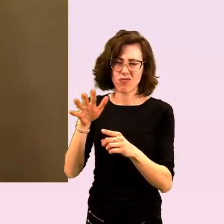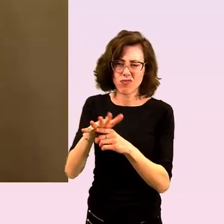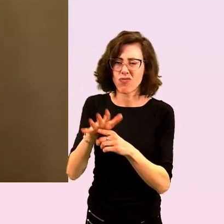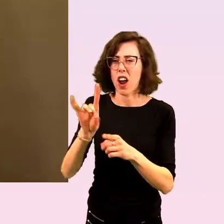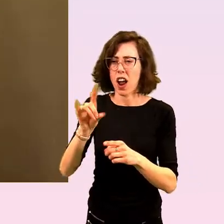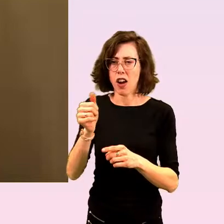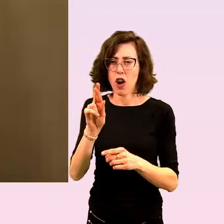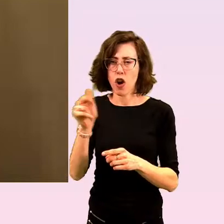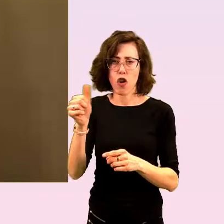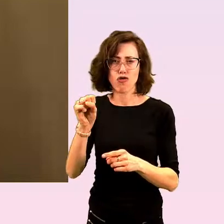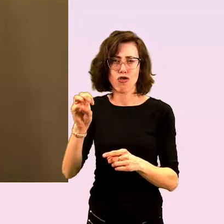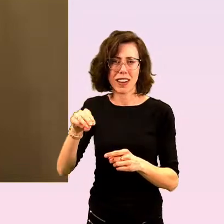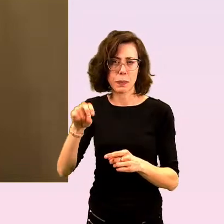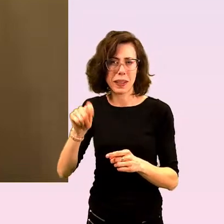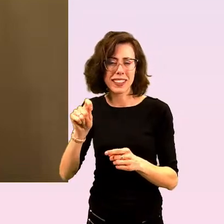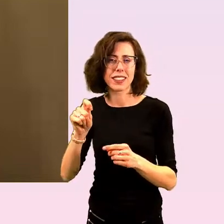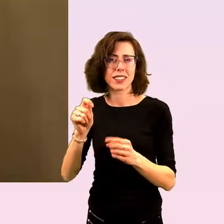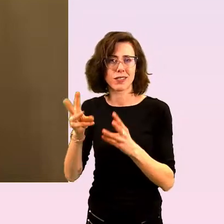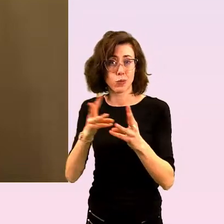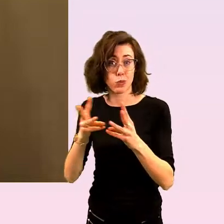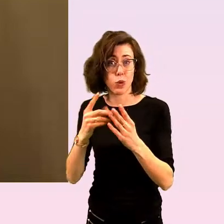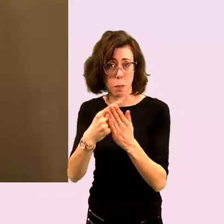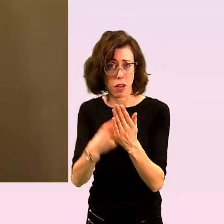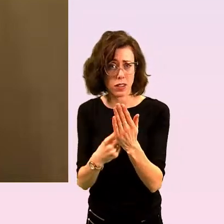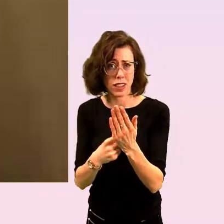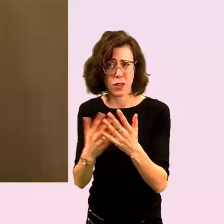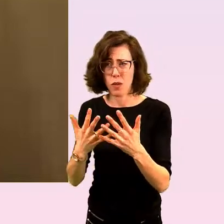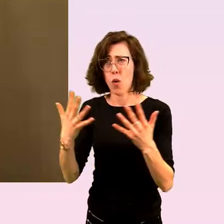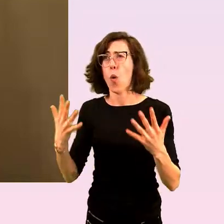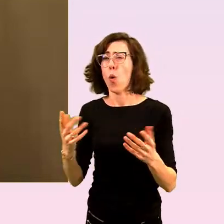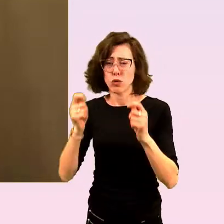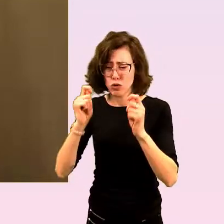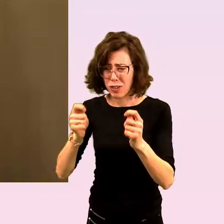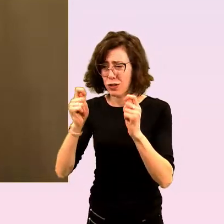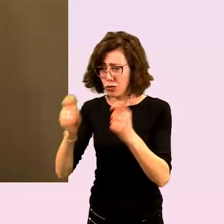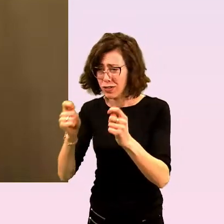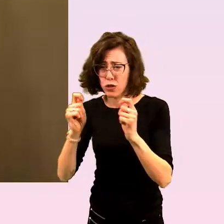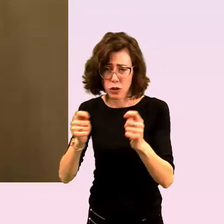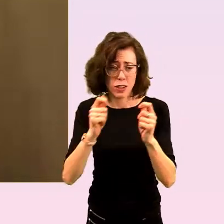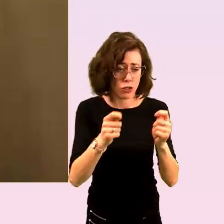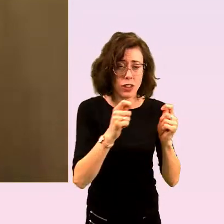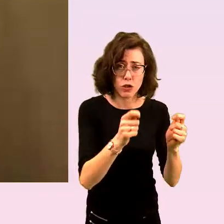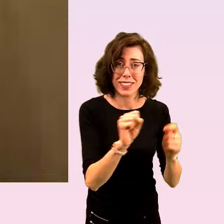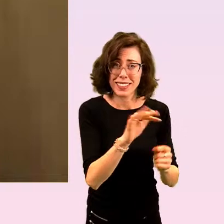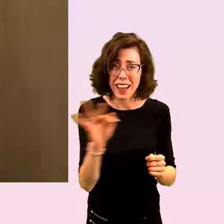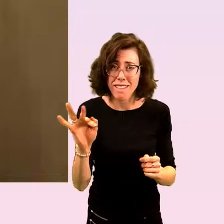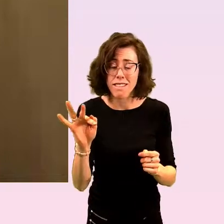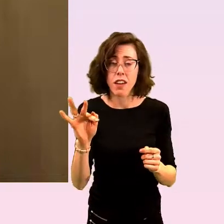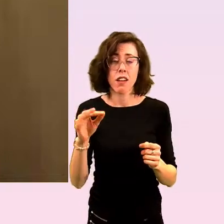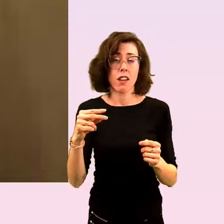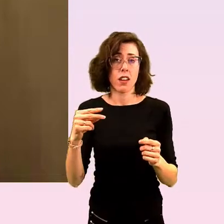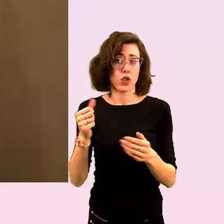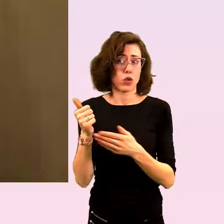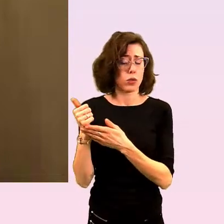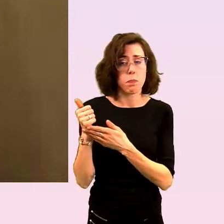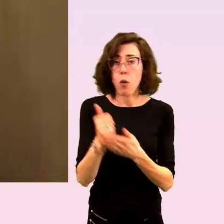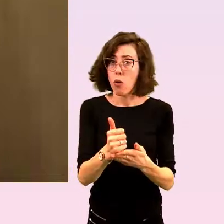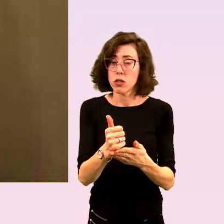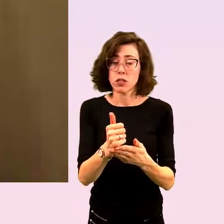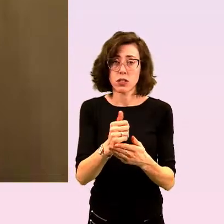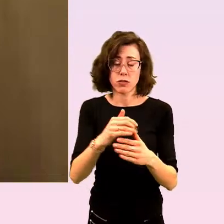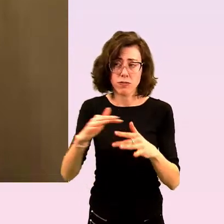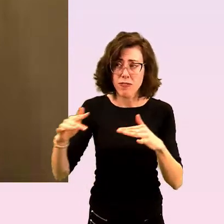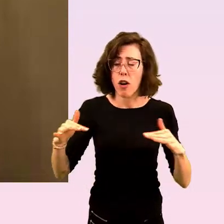policies. We have lots of transformation. We have tons of training. It's a very supportive environment,